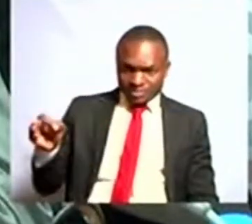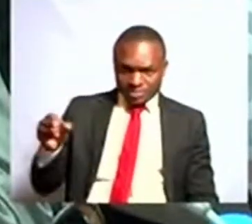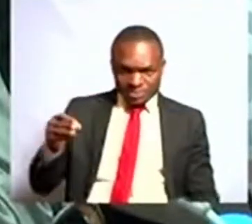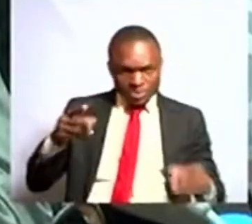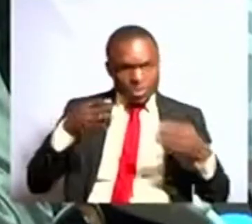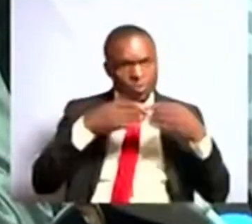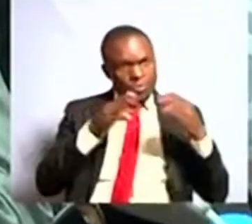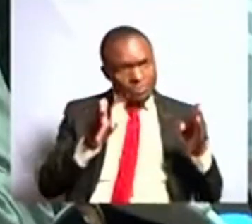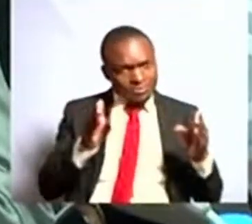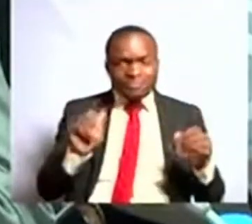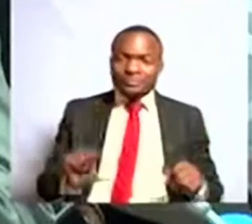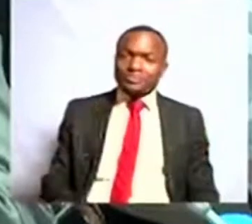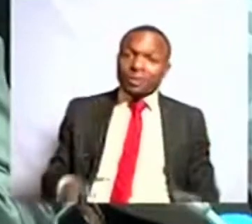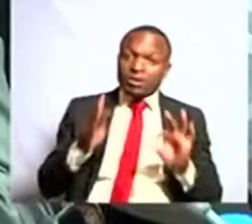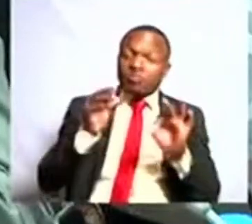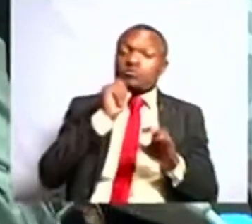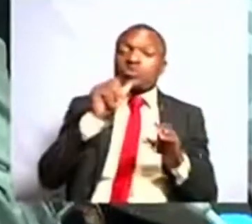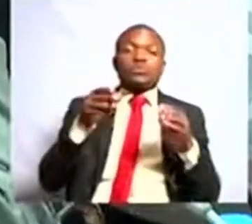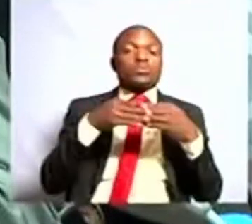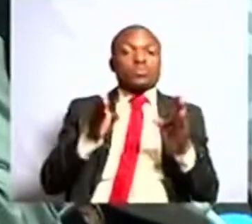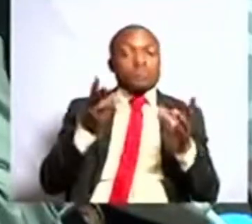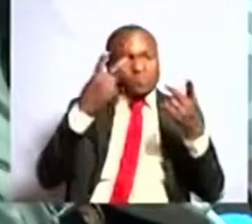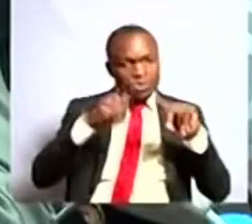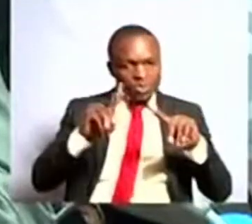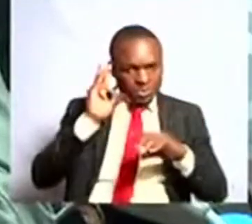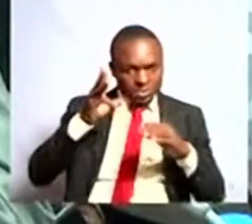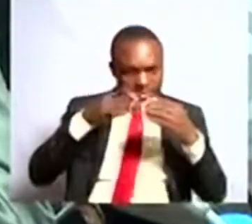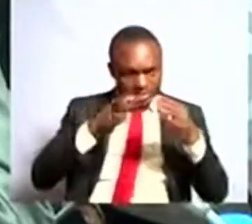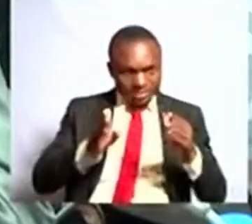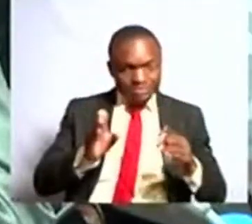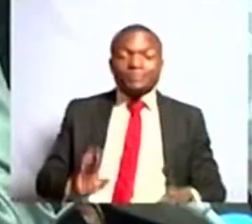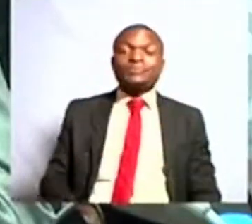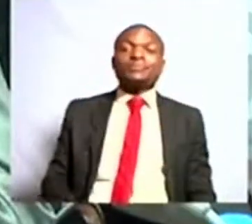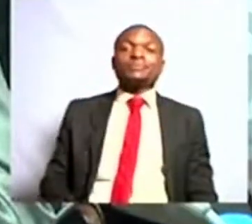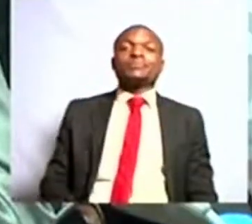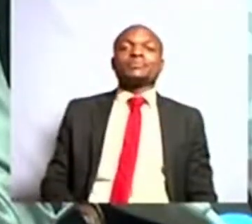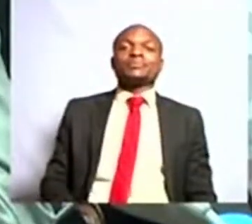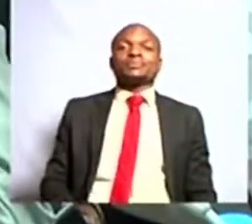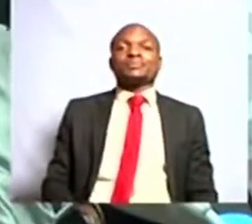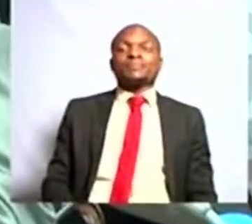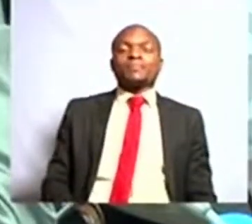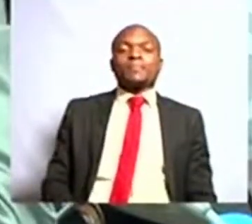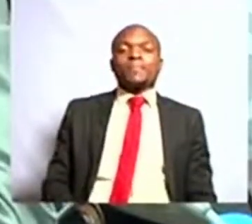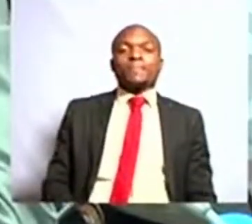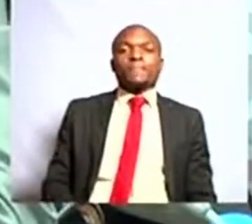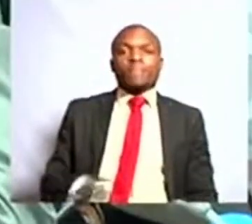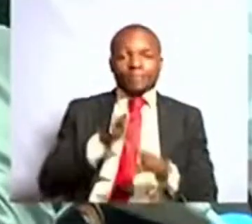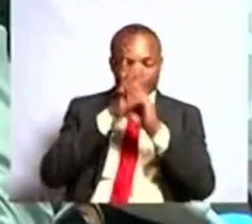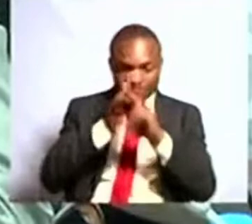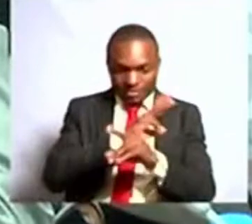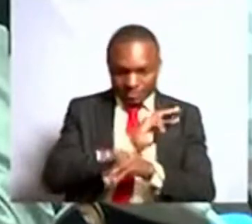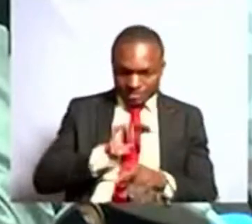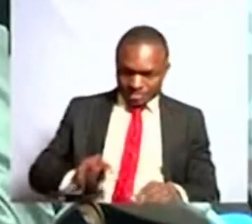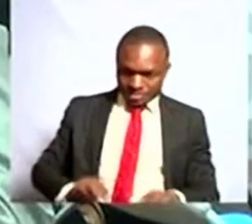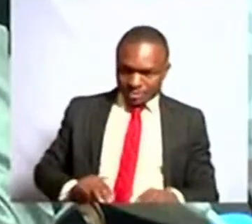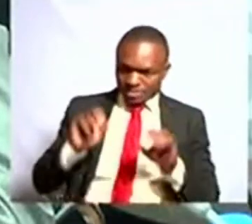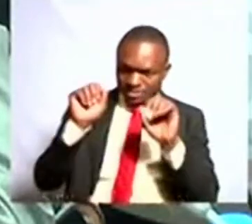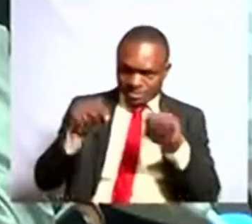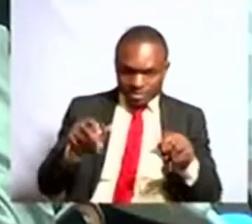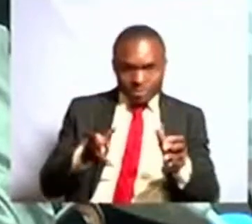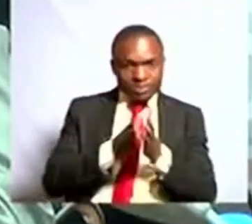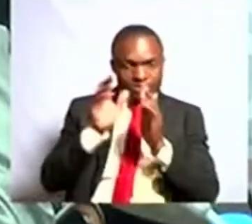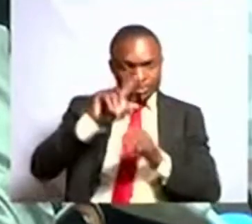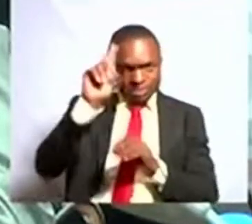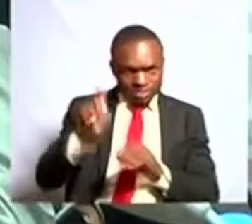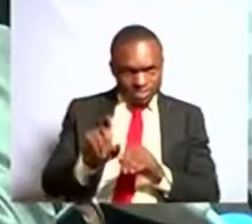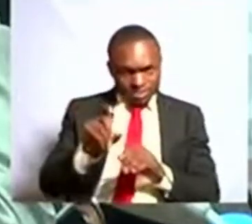commissioned? Or if it hasn't been commissioned, when is it getting commissioned? Honorable members, I think you can even ask